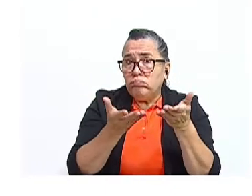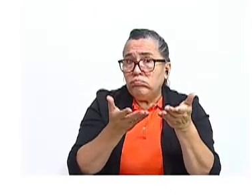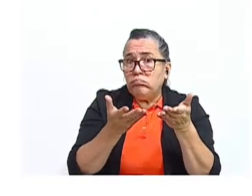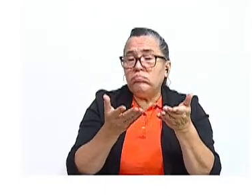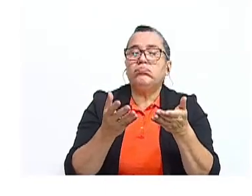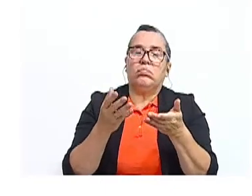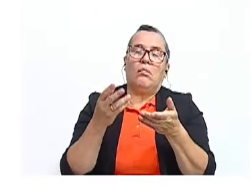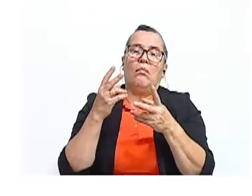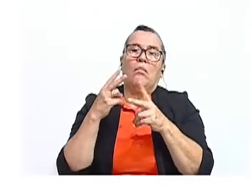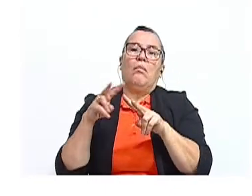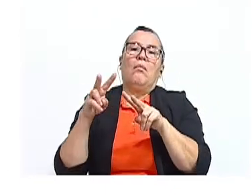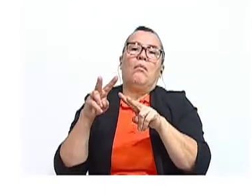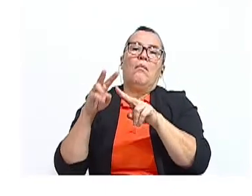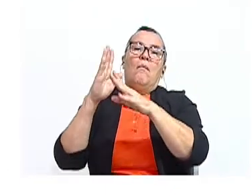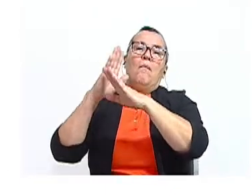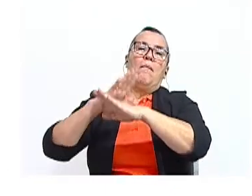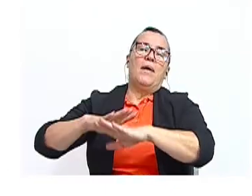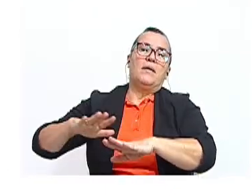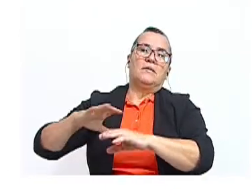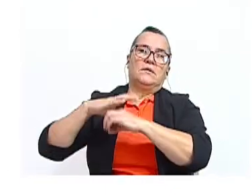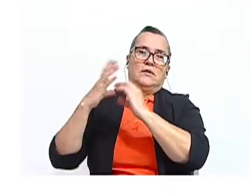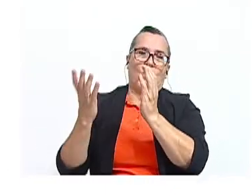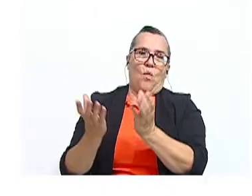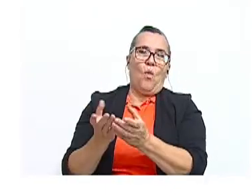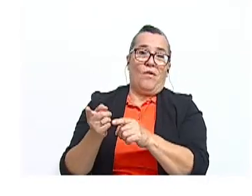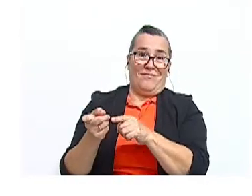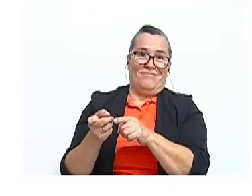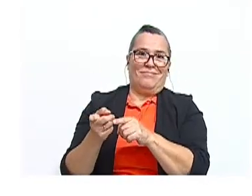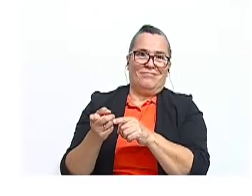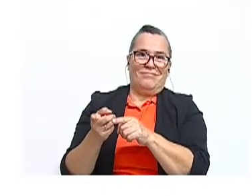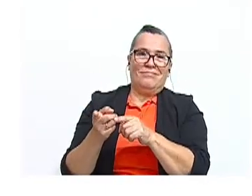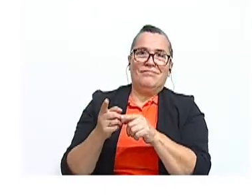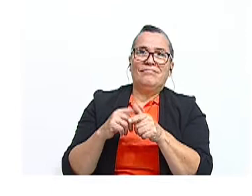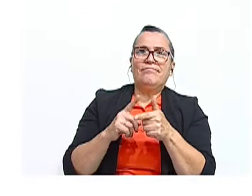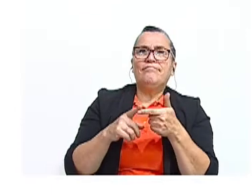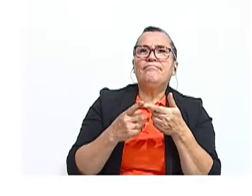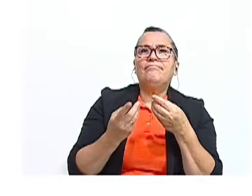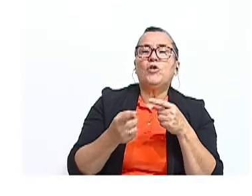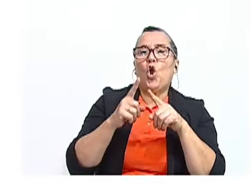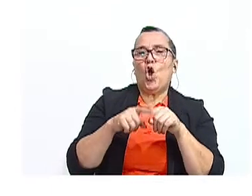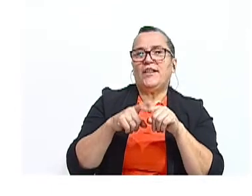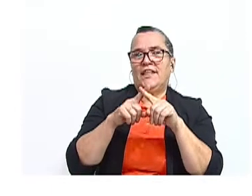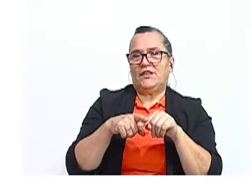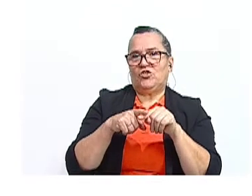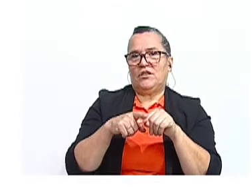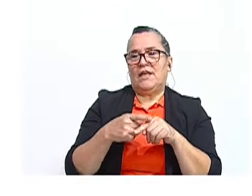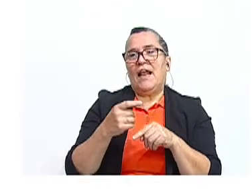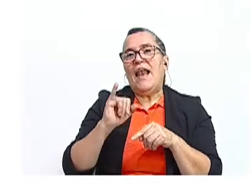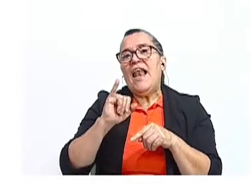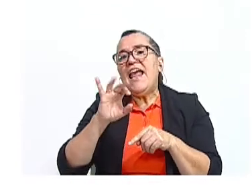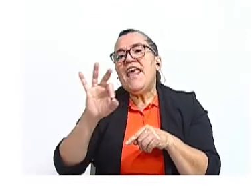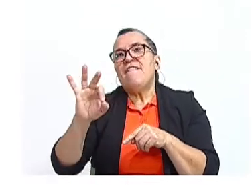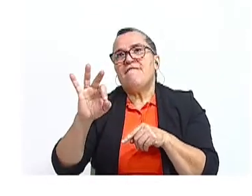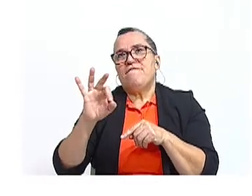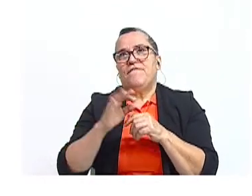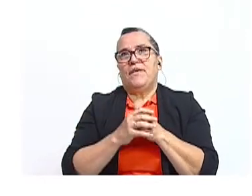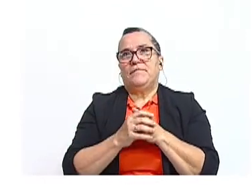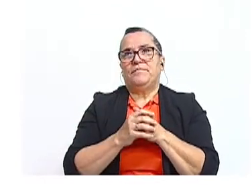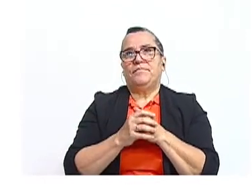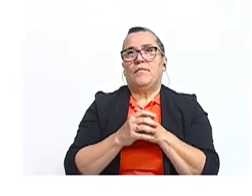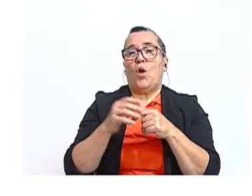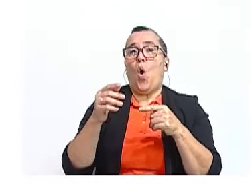see peace in the world. Okay, then we have then the next one,